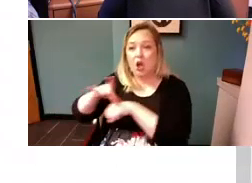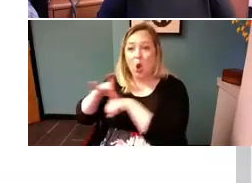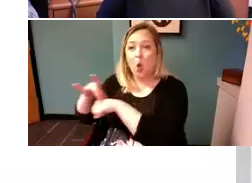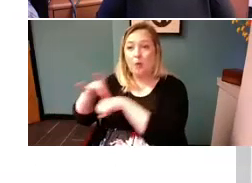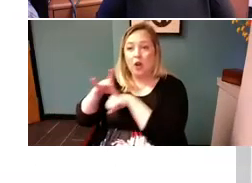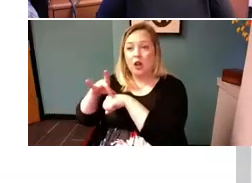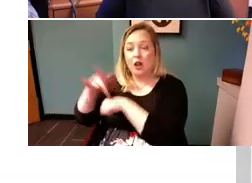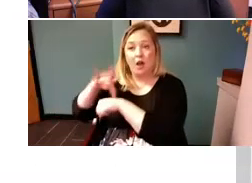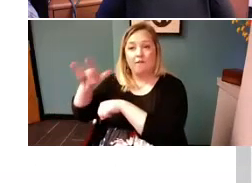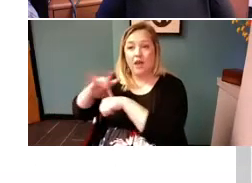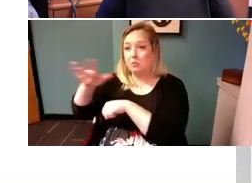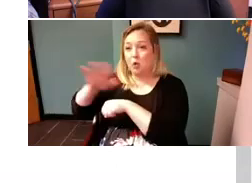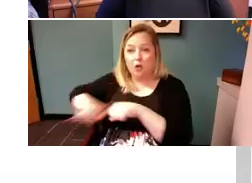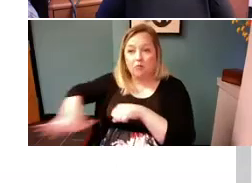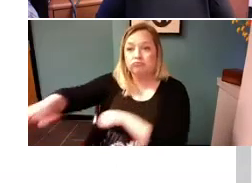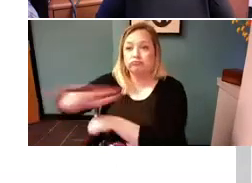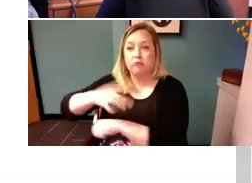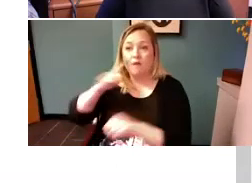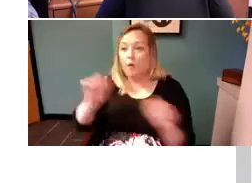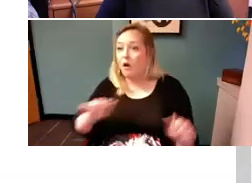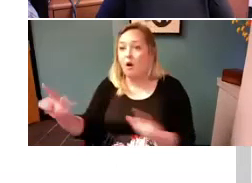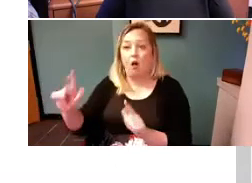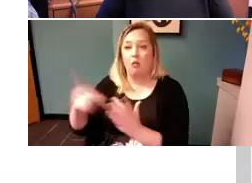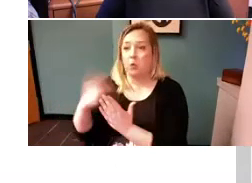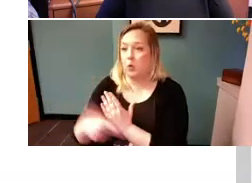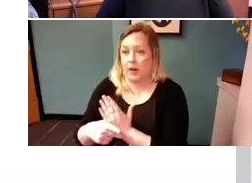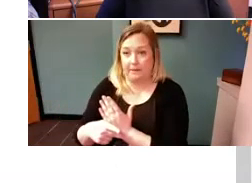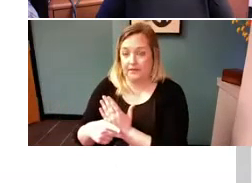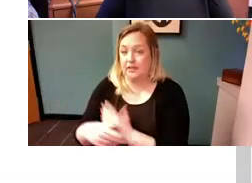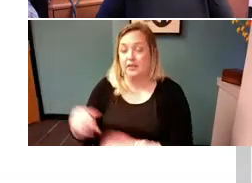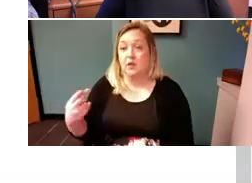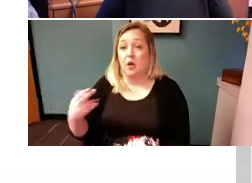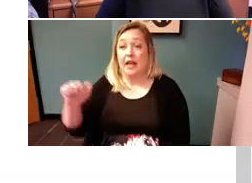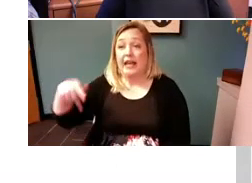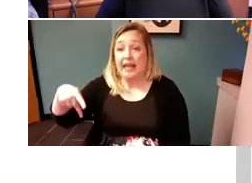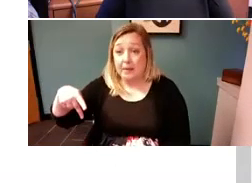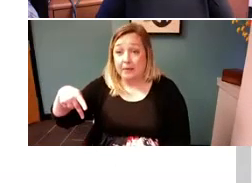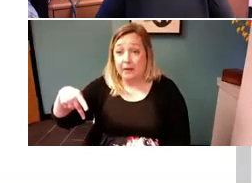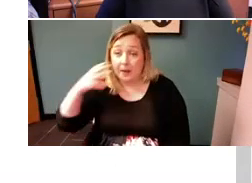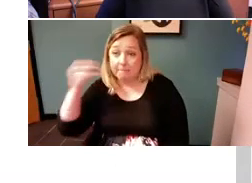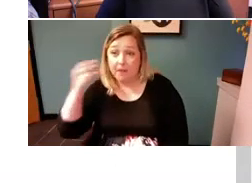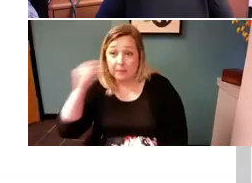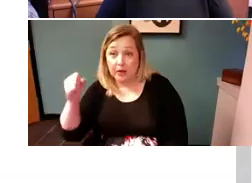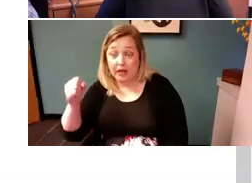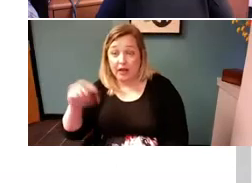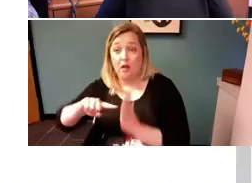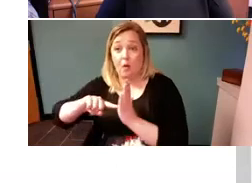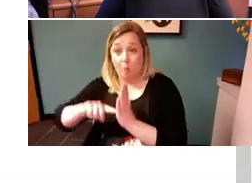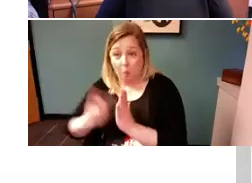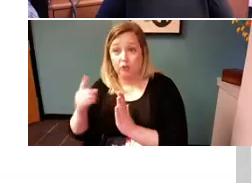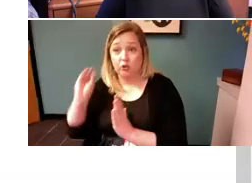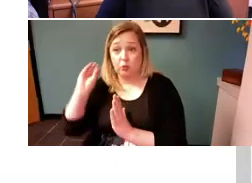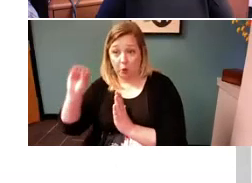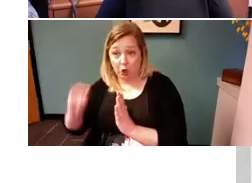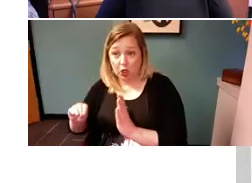all your programs. So in the heap memory, once we have this, we can actually, when we try to print out these values, we